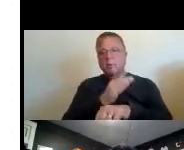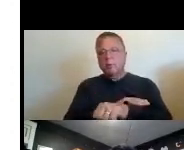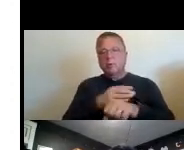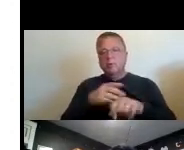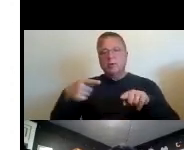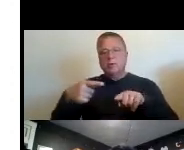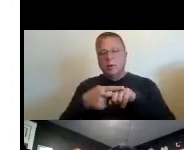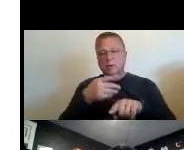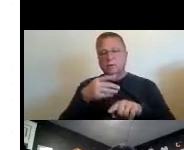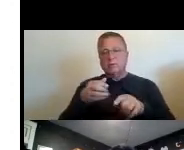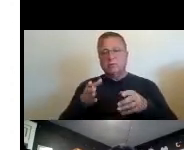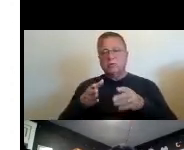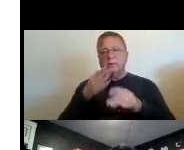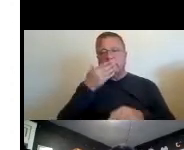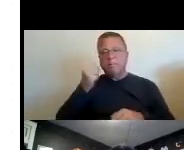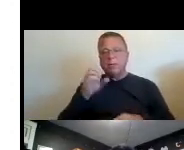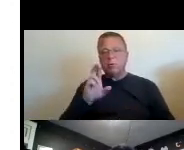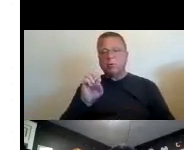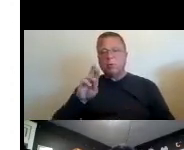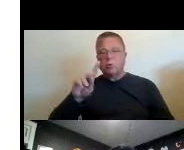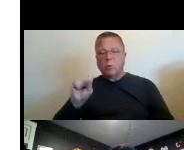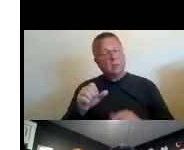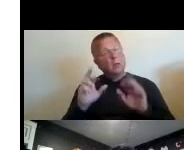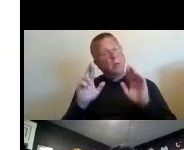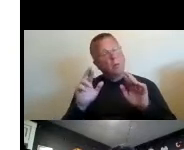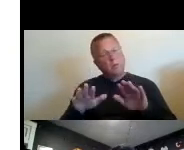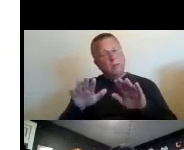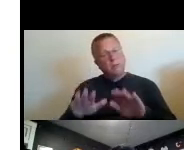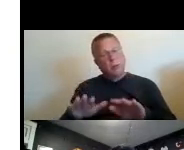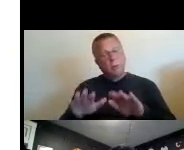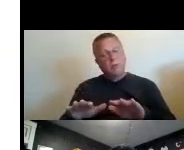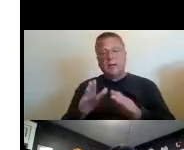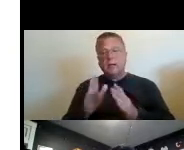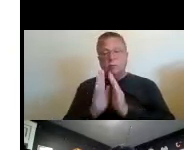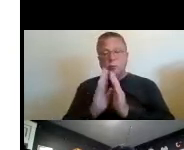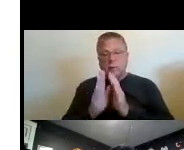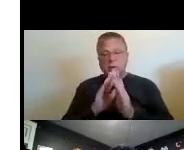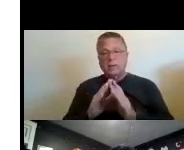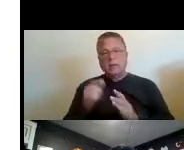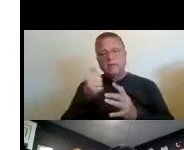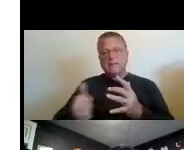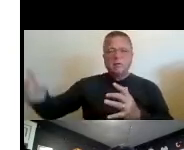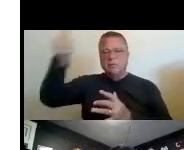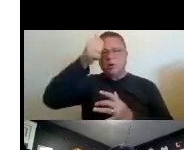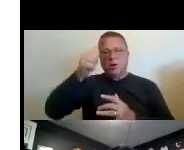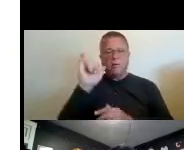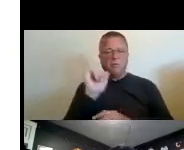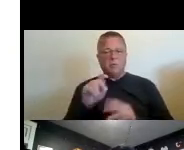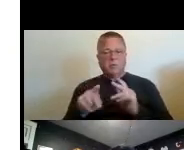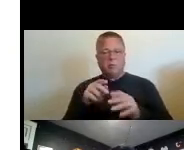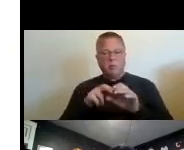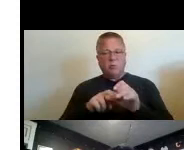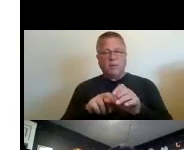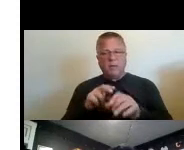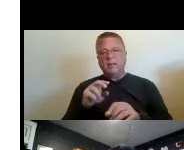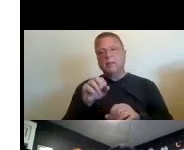about tonight, and hopefully slowing down traffic. Those go beyond the people who are riding the bikes. That makes it easier and safer